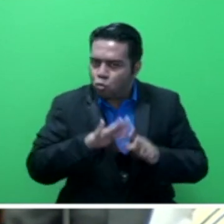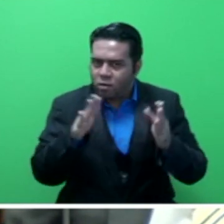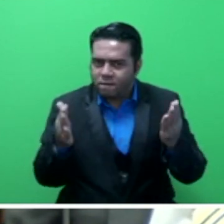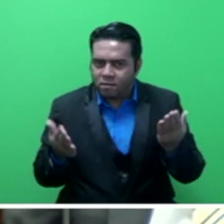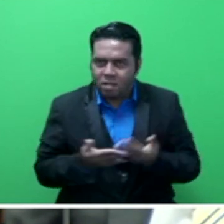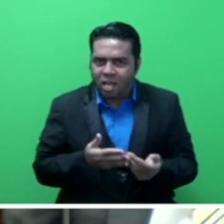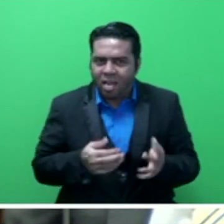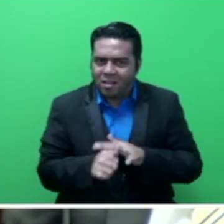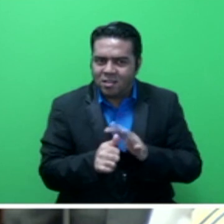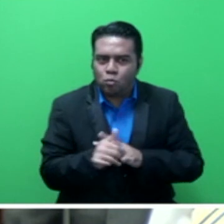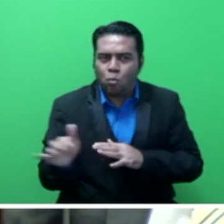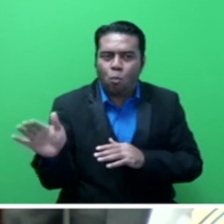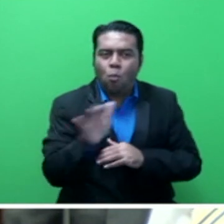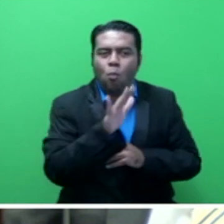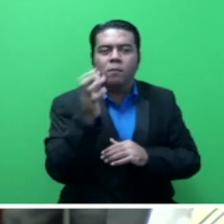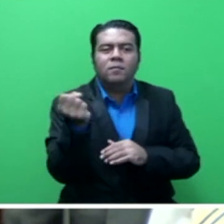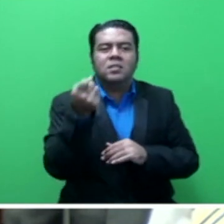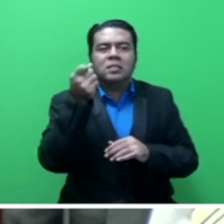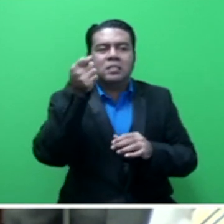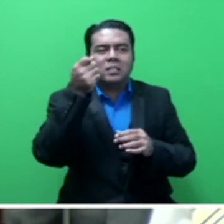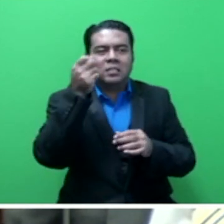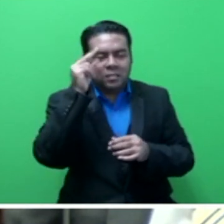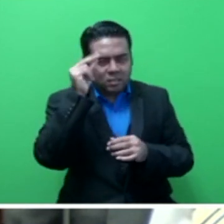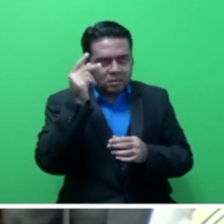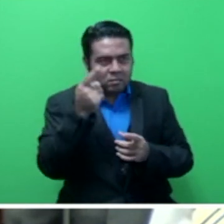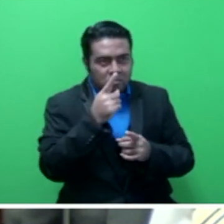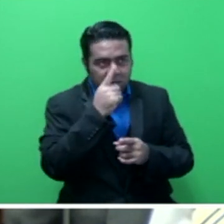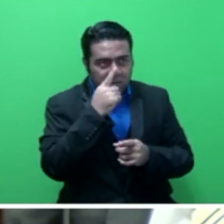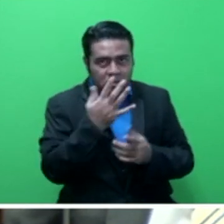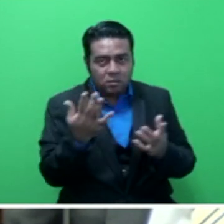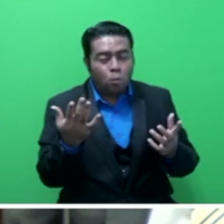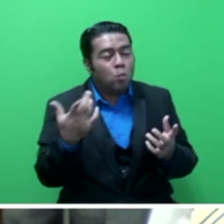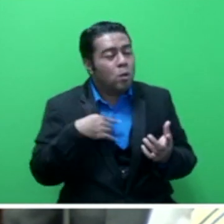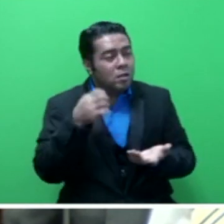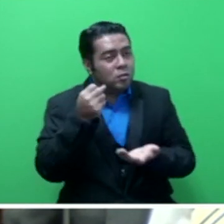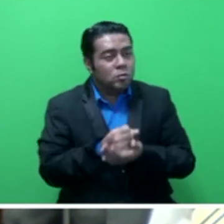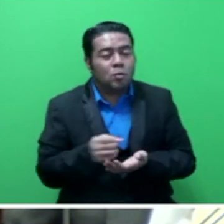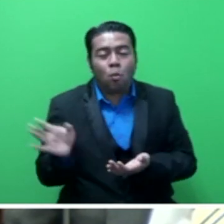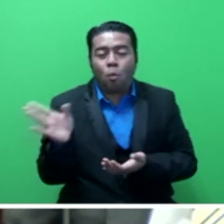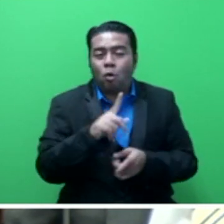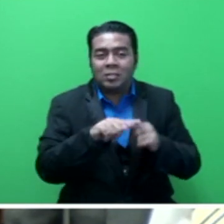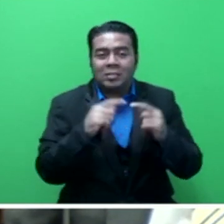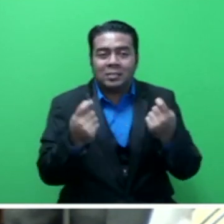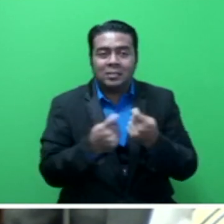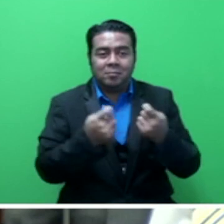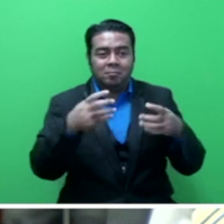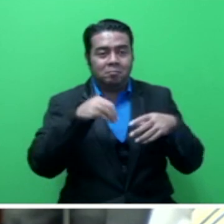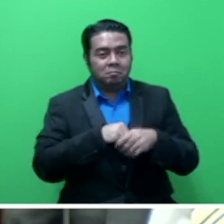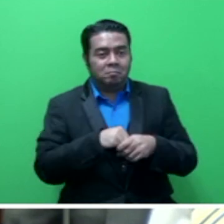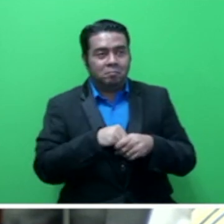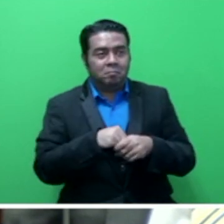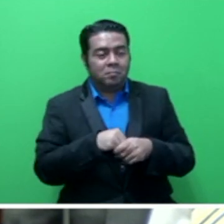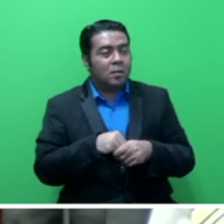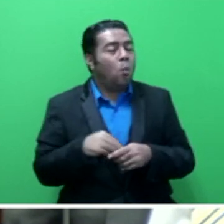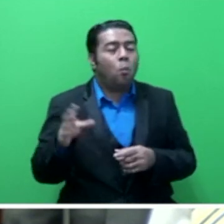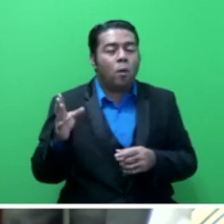Fijians, regardless of how near or far one stays. We will ensure that every team carrying out vaccination, there is a